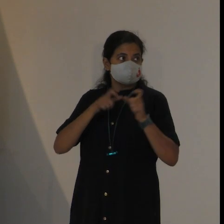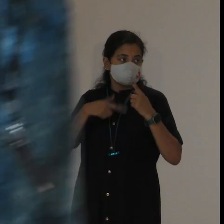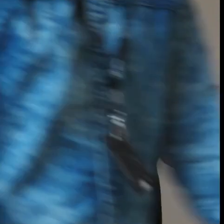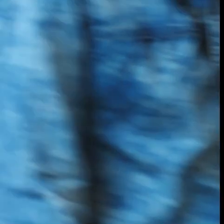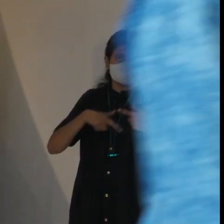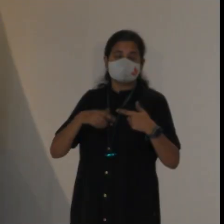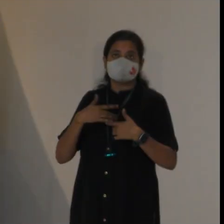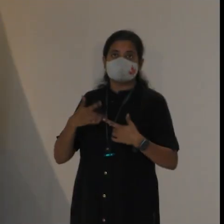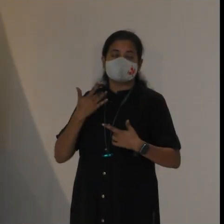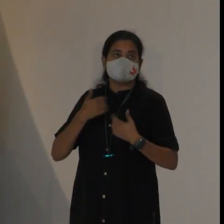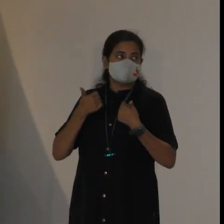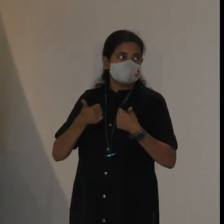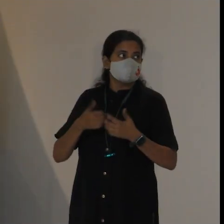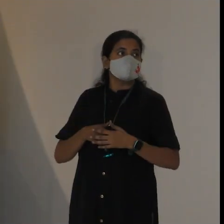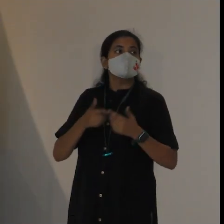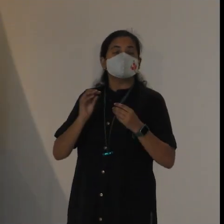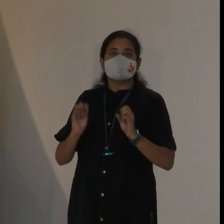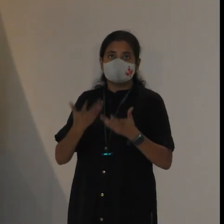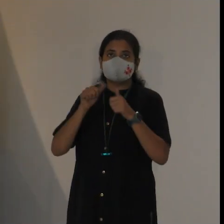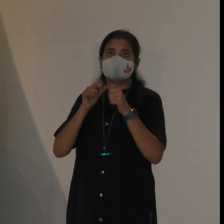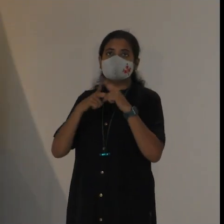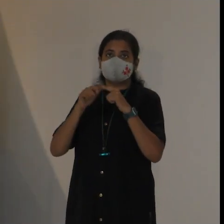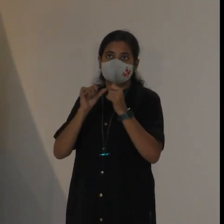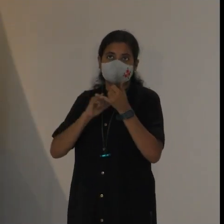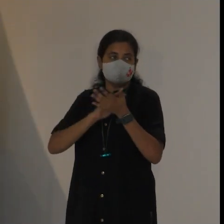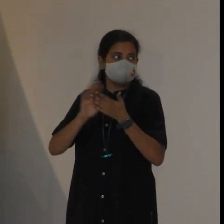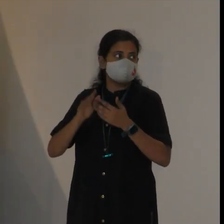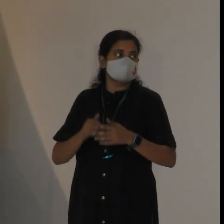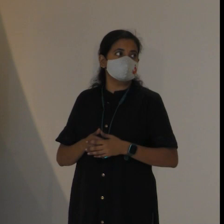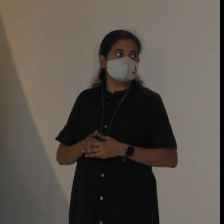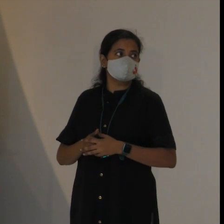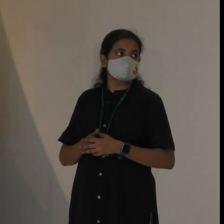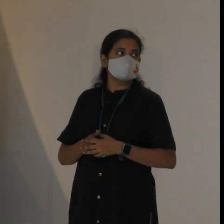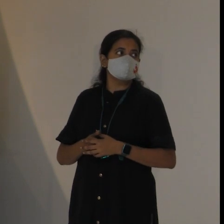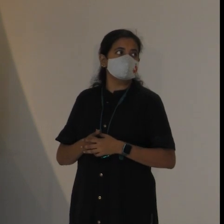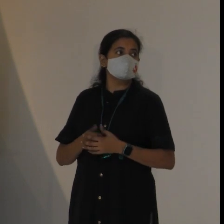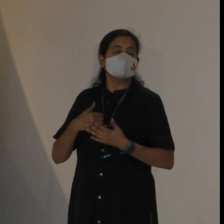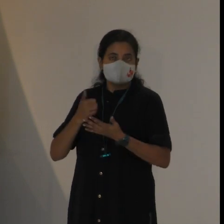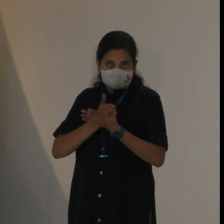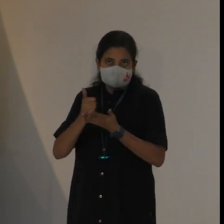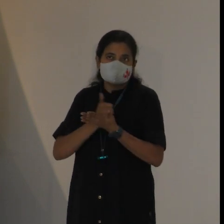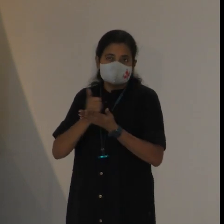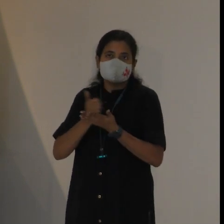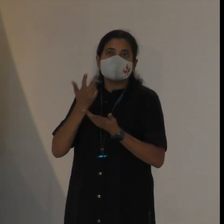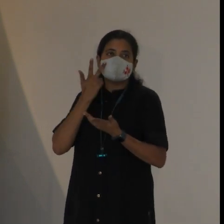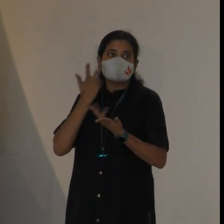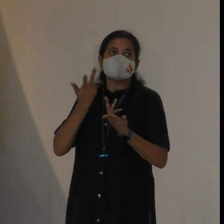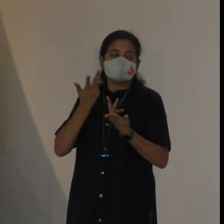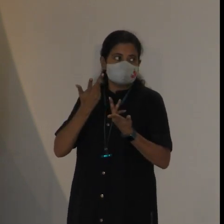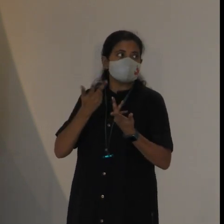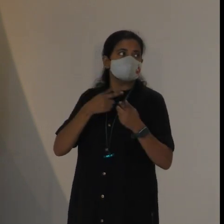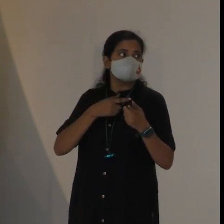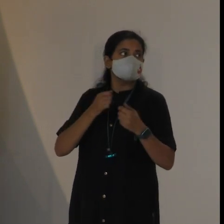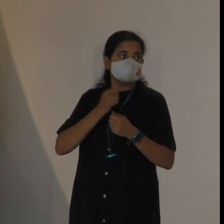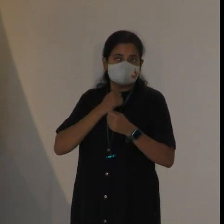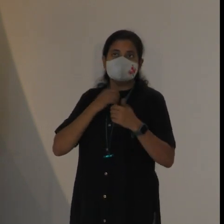co-panelists, which is Kevin, Meera, and Akash. And we thought that we would try to rejig a bit of